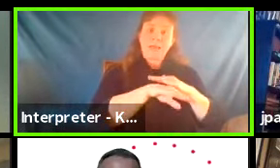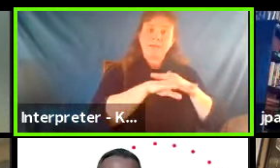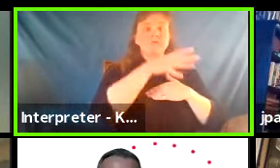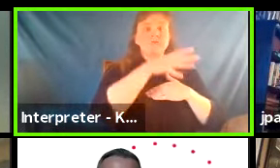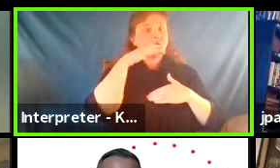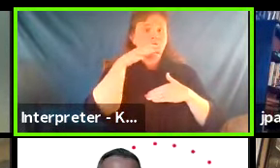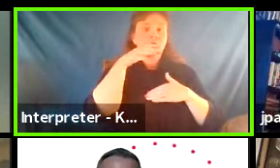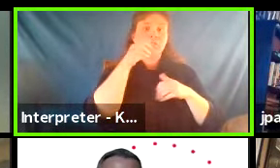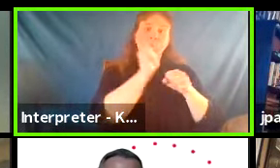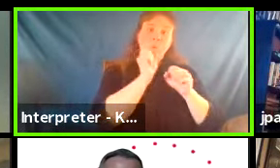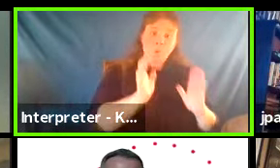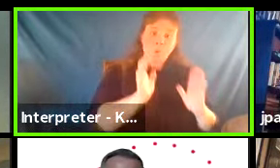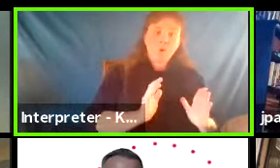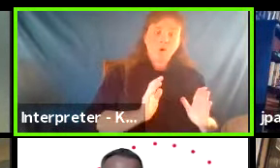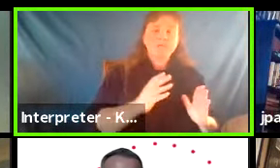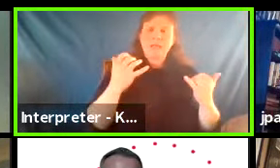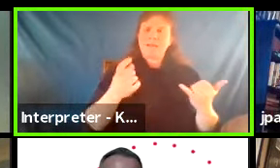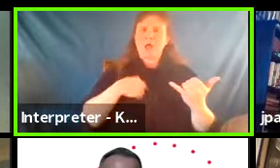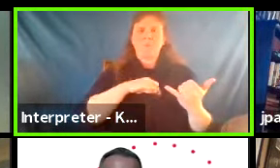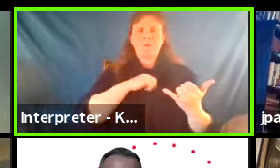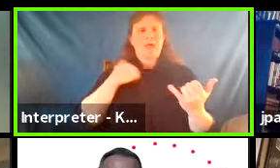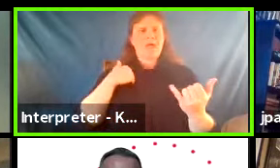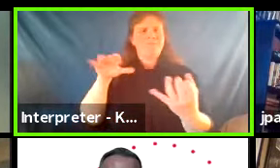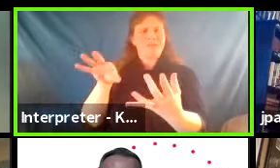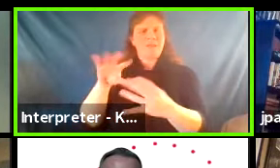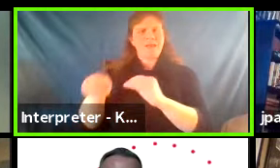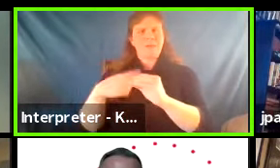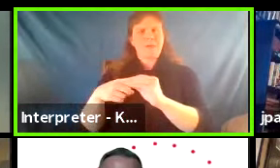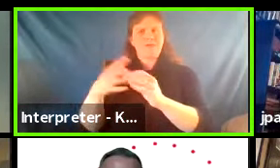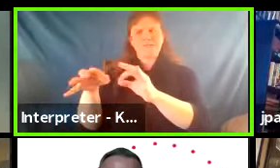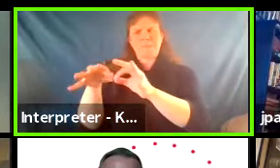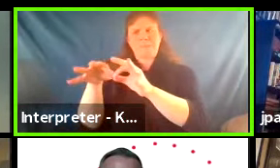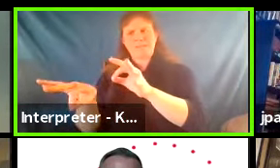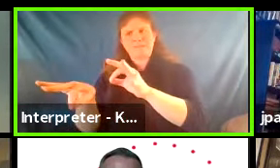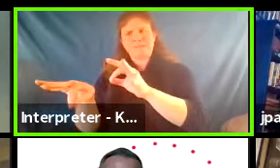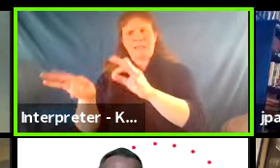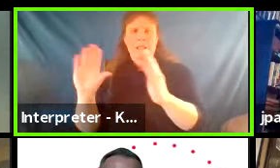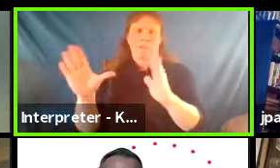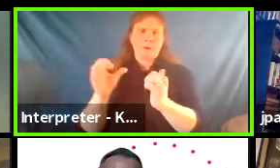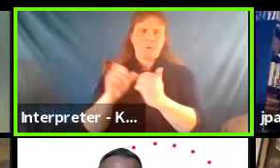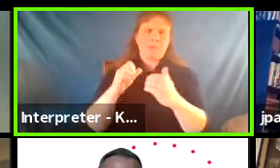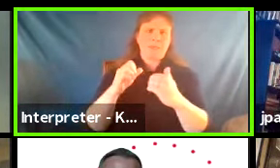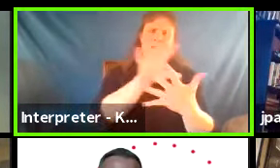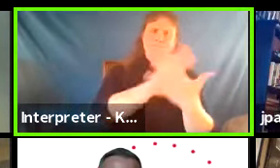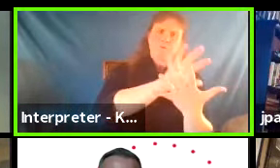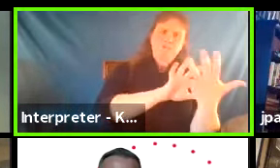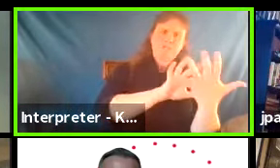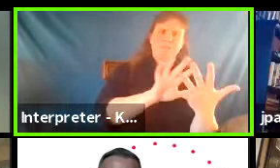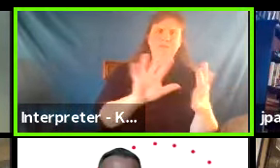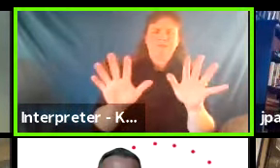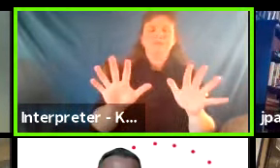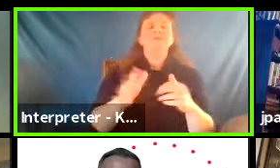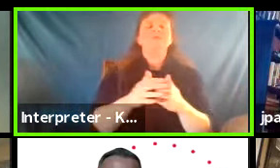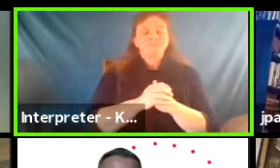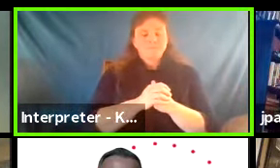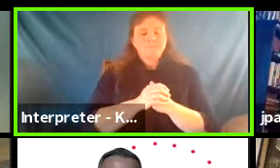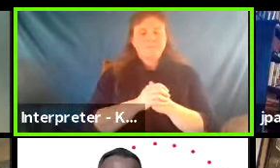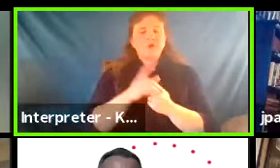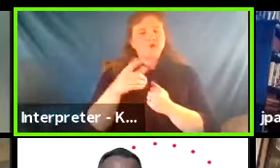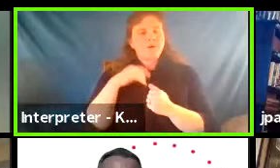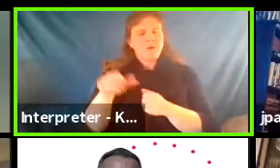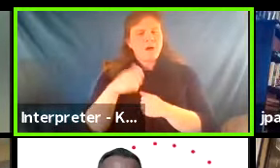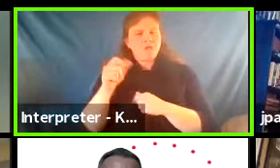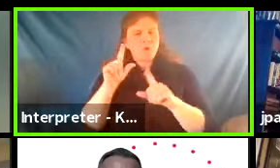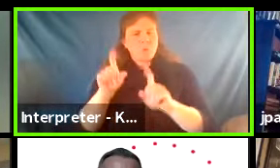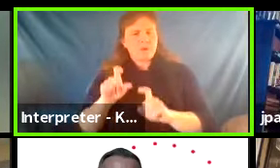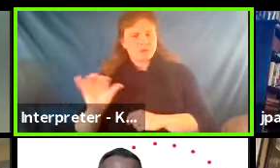And we're getting this feedback about simplicity and confusion and to go to your other questions, we do have on that